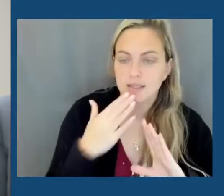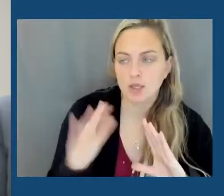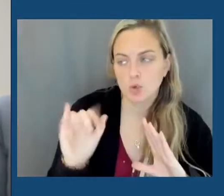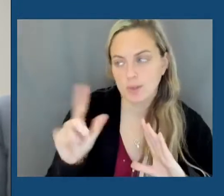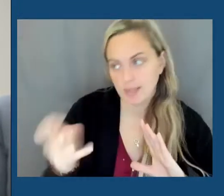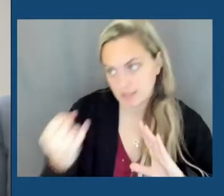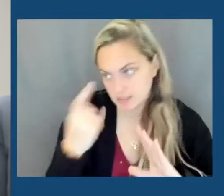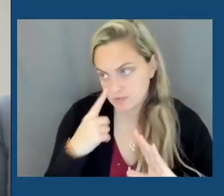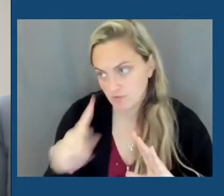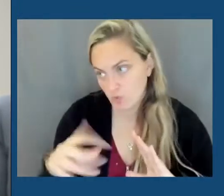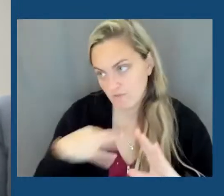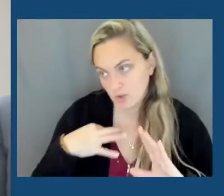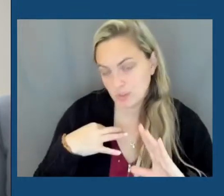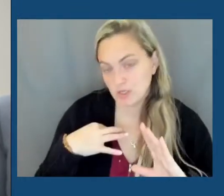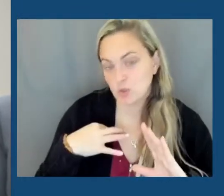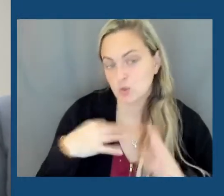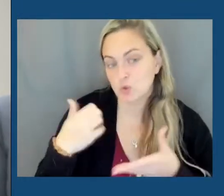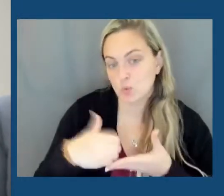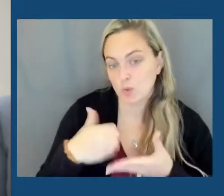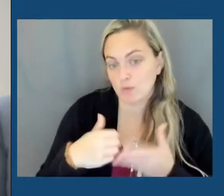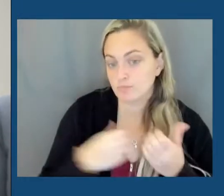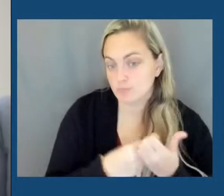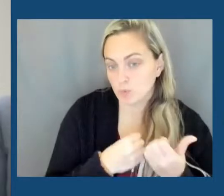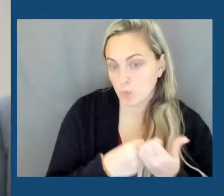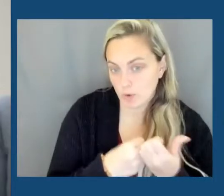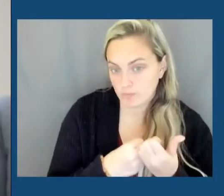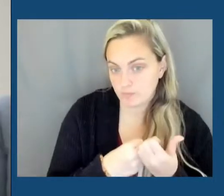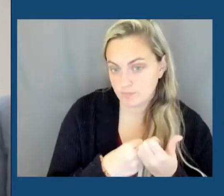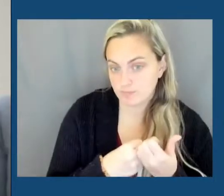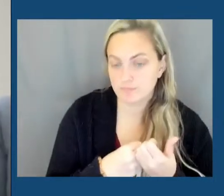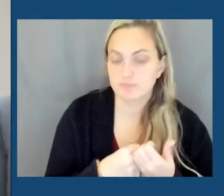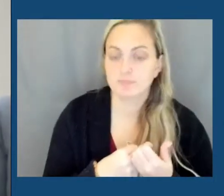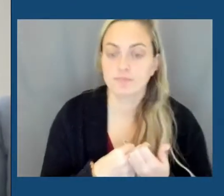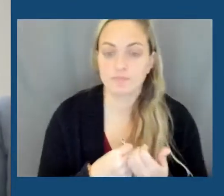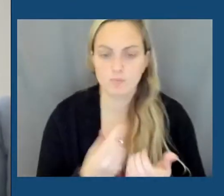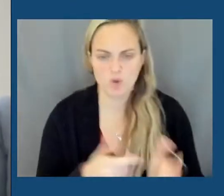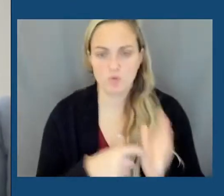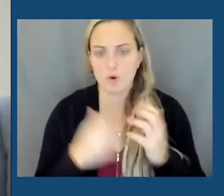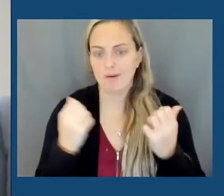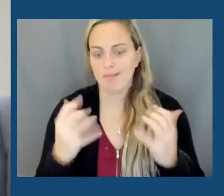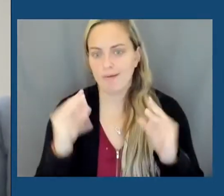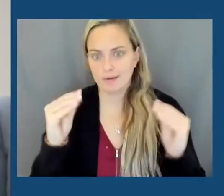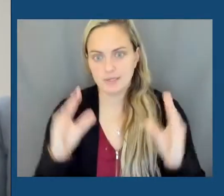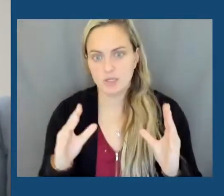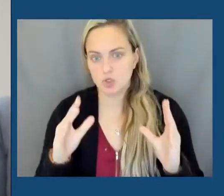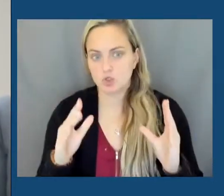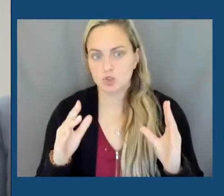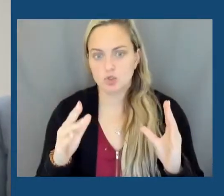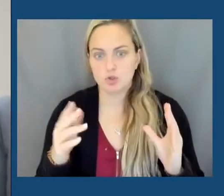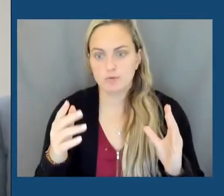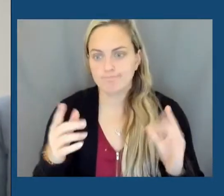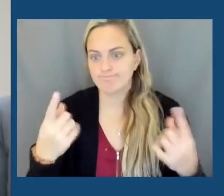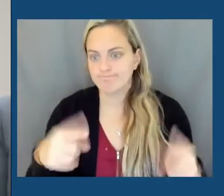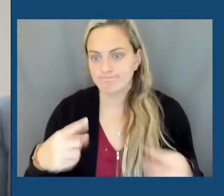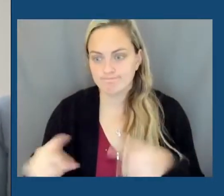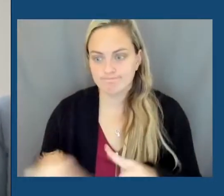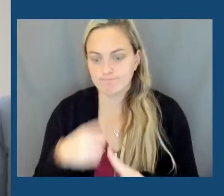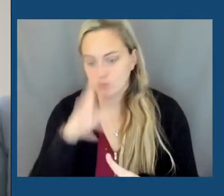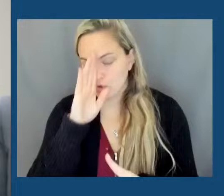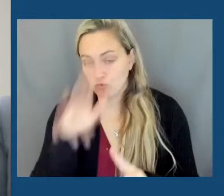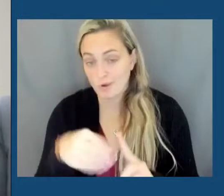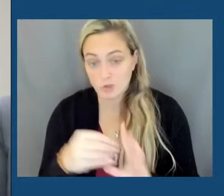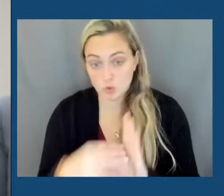for volunteering to help us support those. We require a lot of teachers to pull those things off. We do go direct to